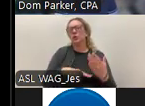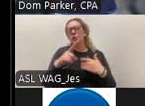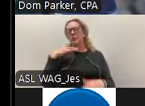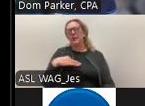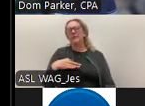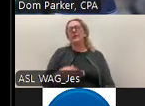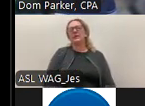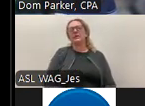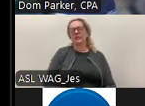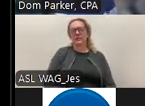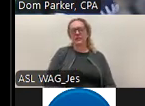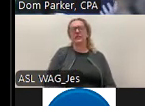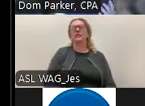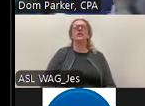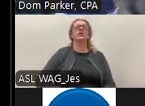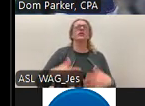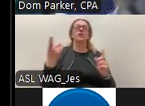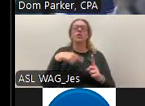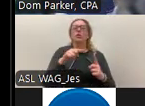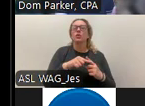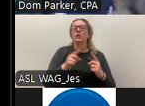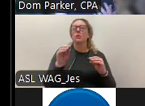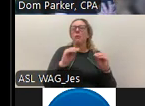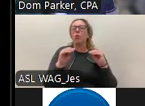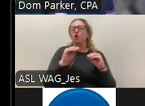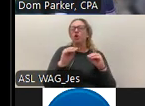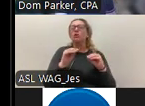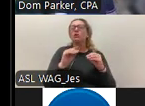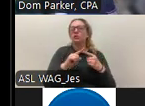benefit? It would benefit those with motor.